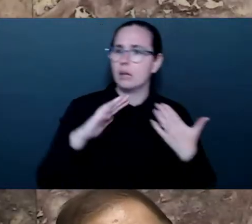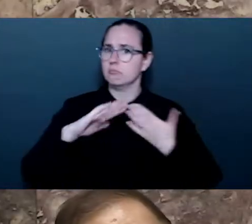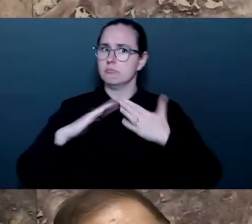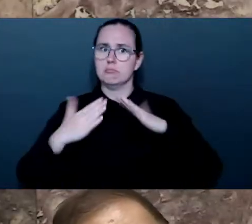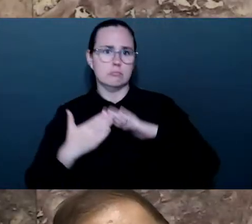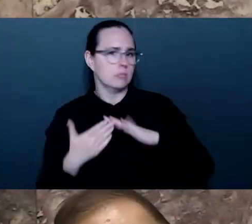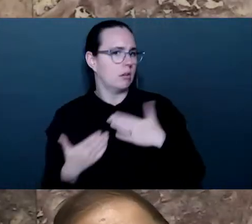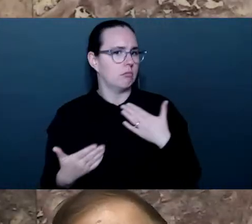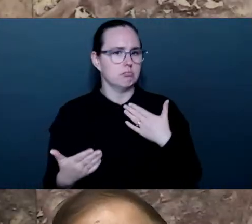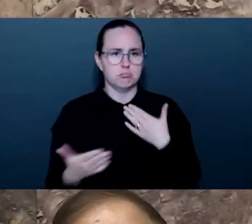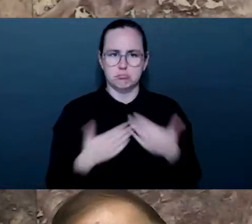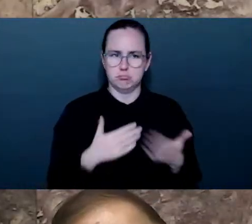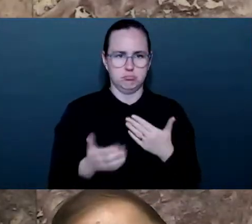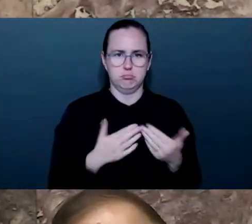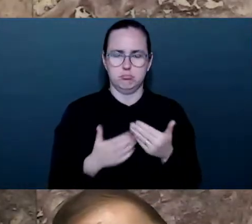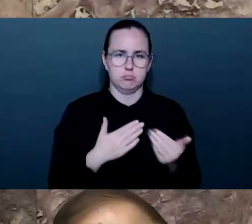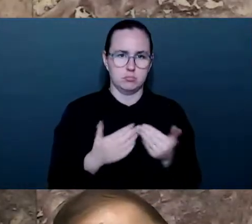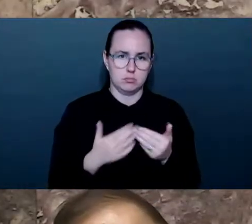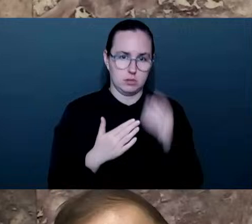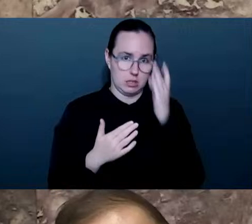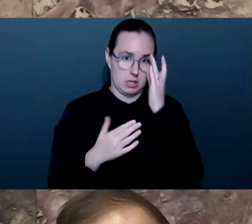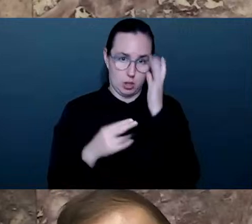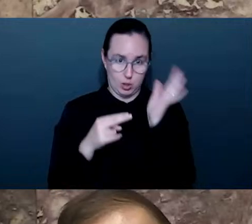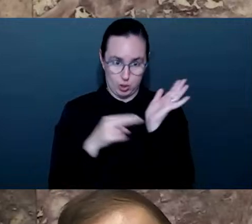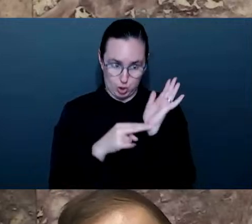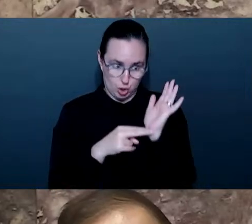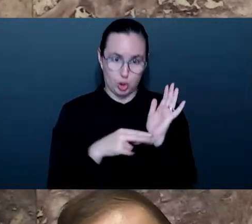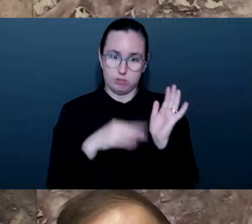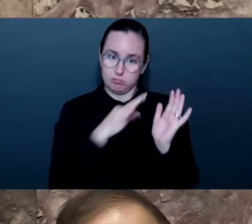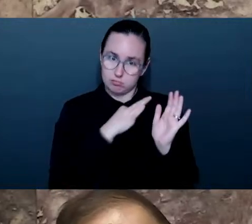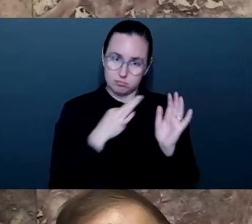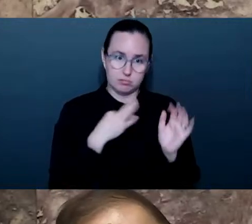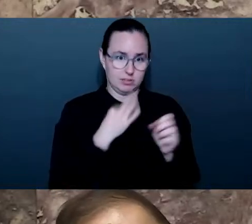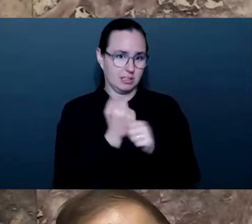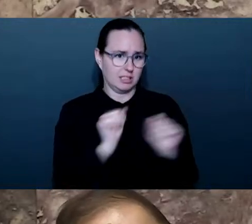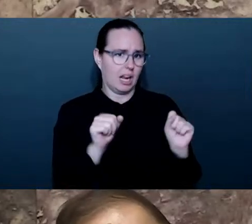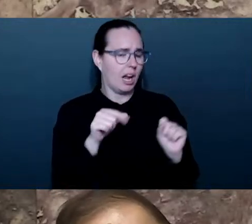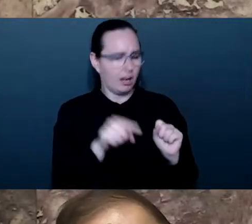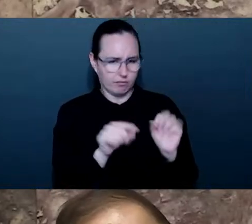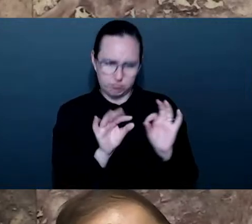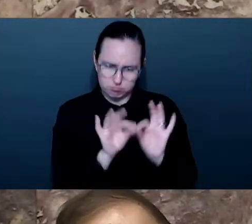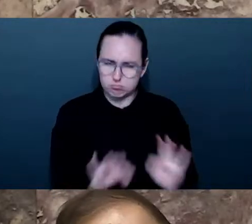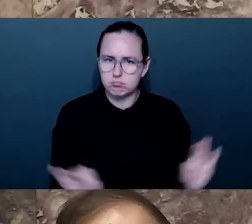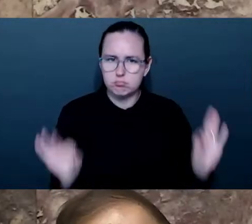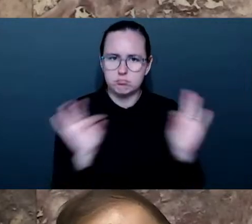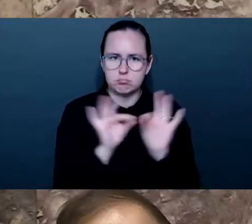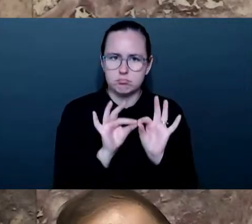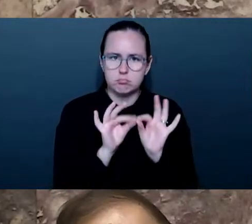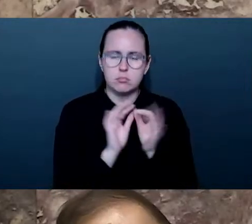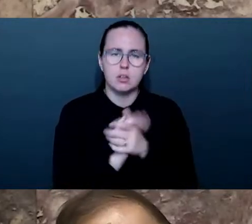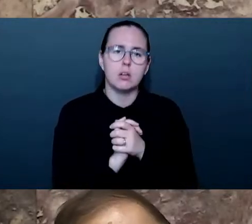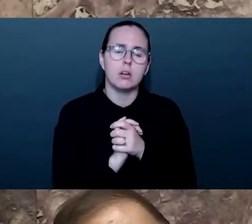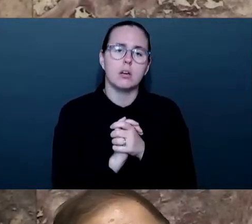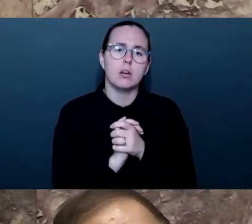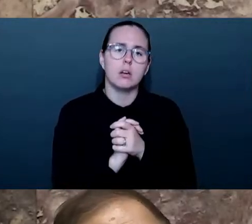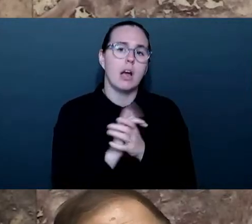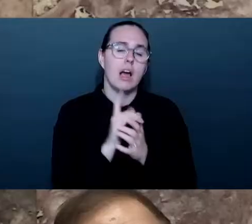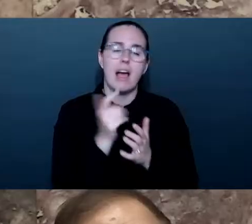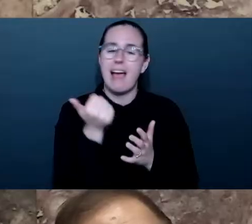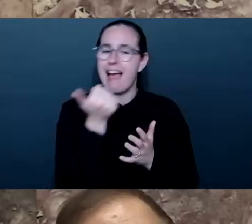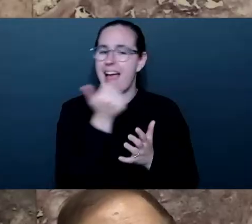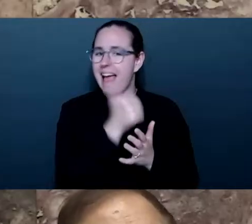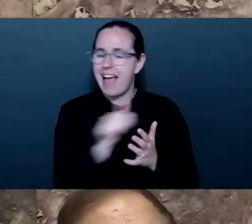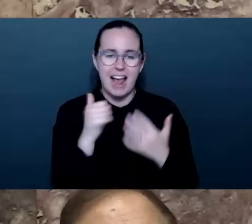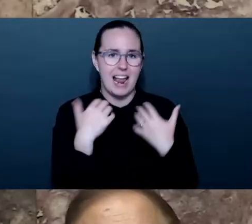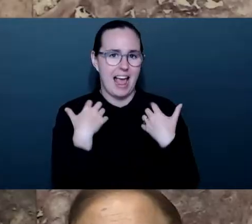to recruiting more nurses. It's important for every single one of the healthcare professionals that we rely on. And that is why we have